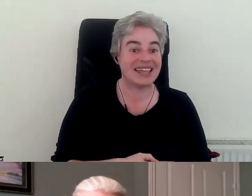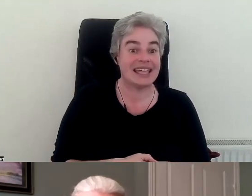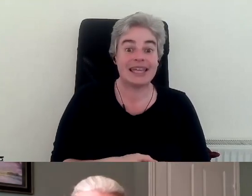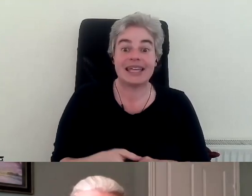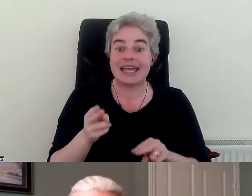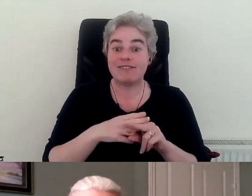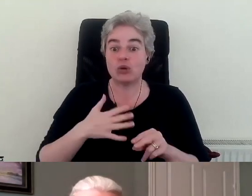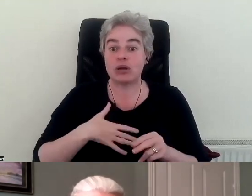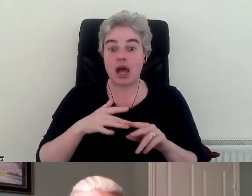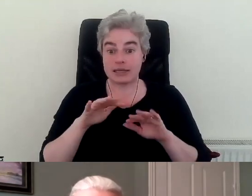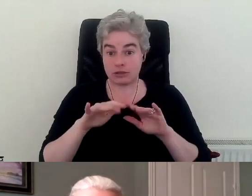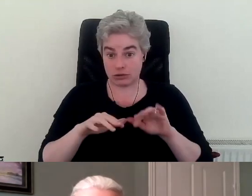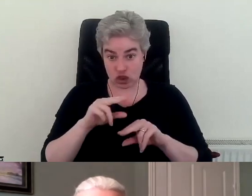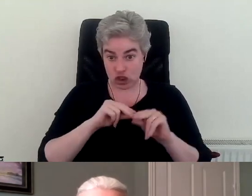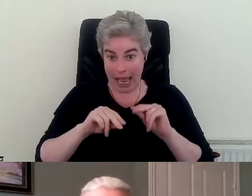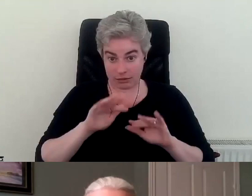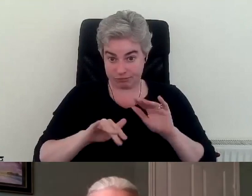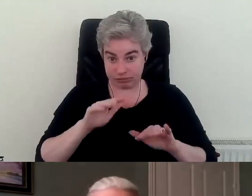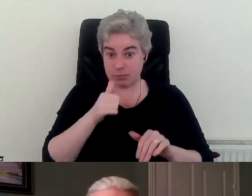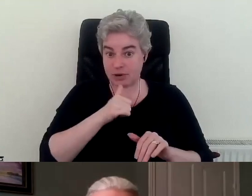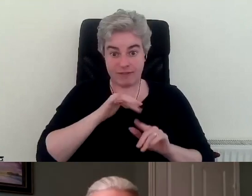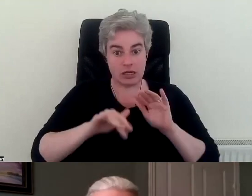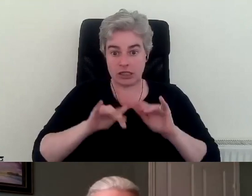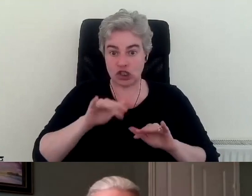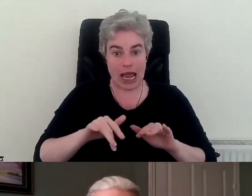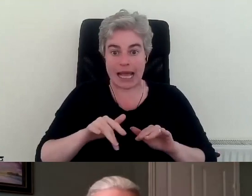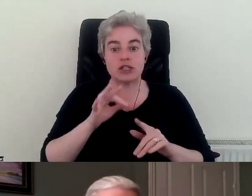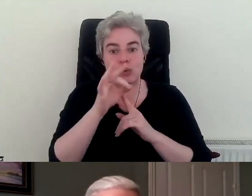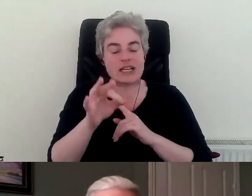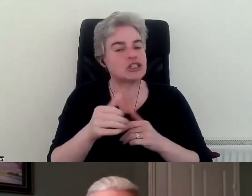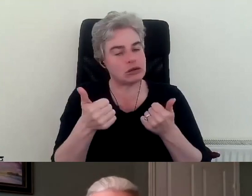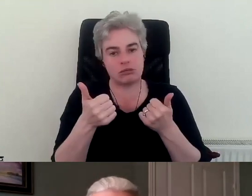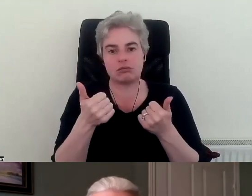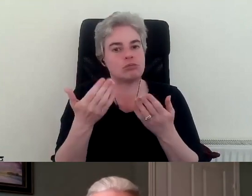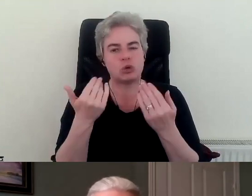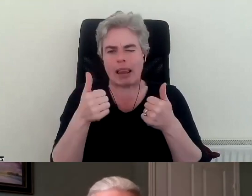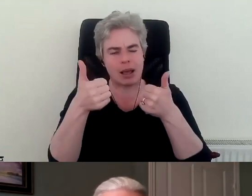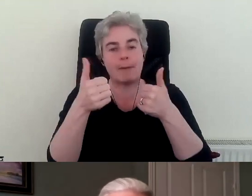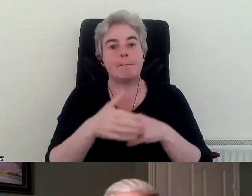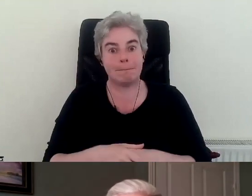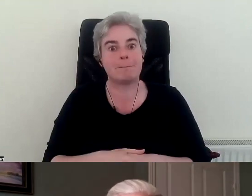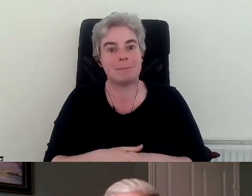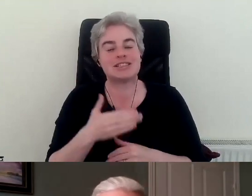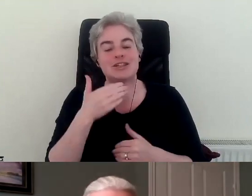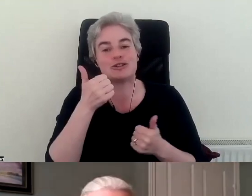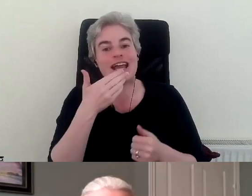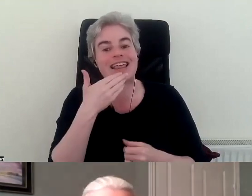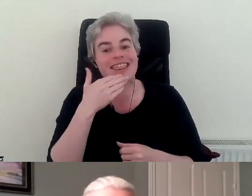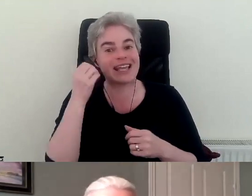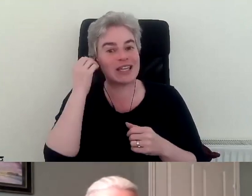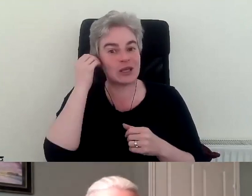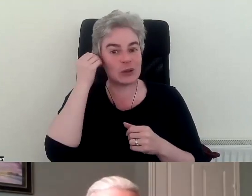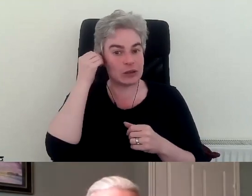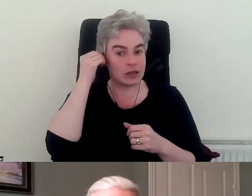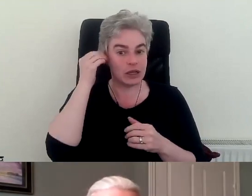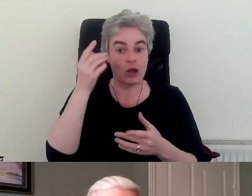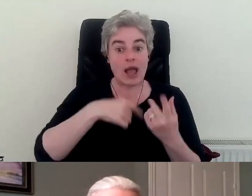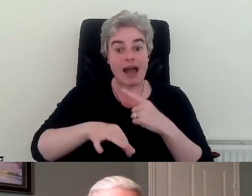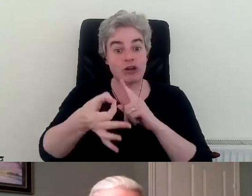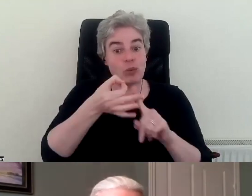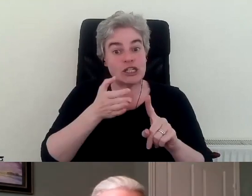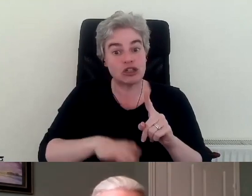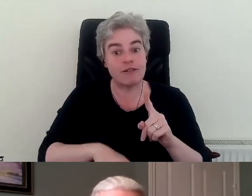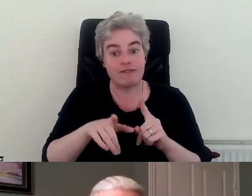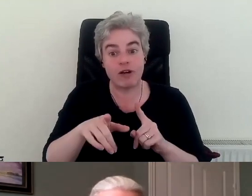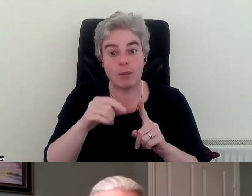like to write in the chat as well, then feel free to do that too. Great, thank you. So we have a question